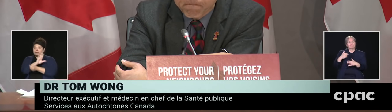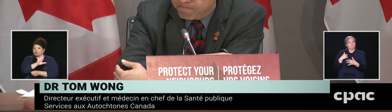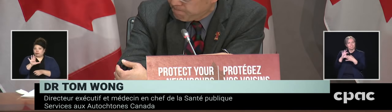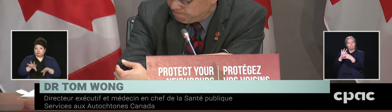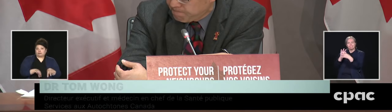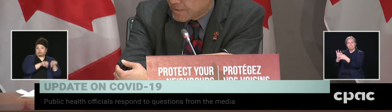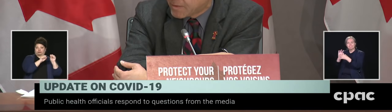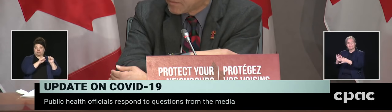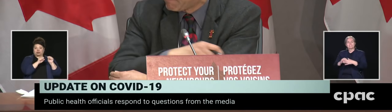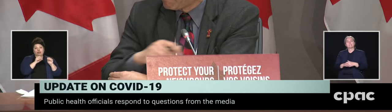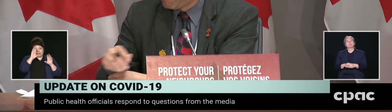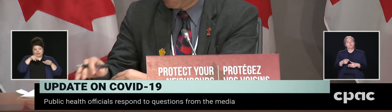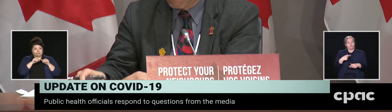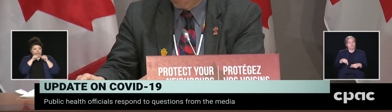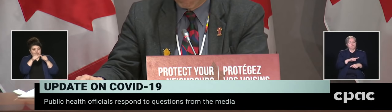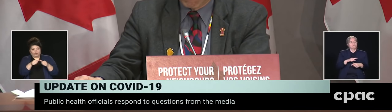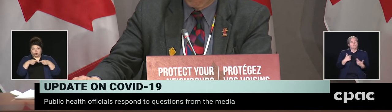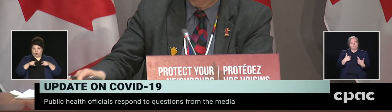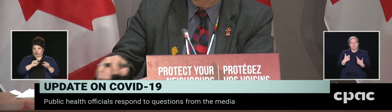times.